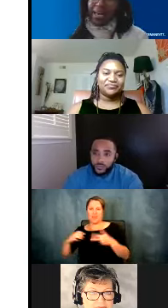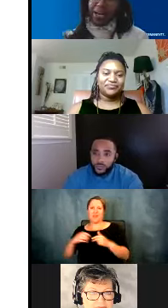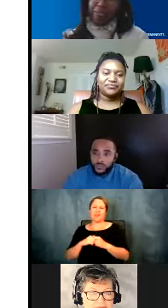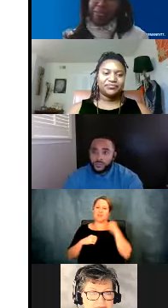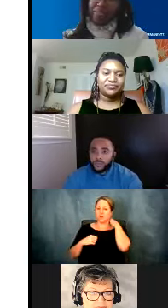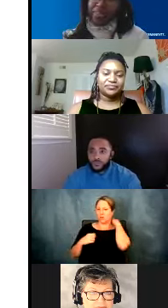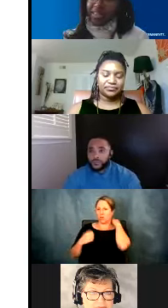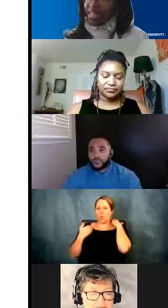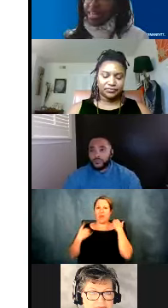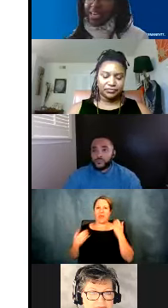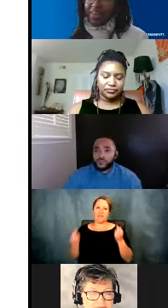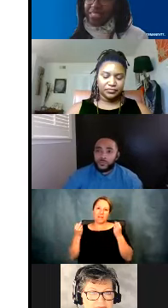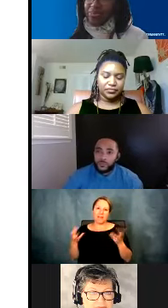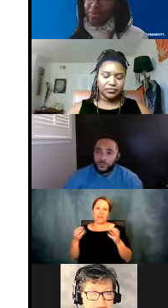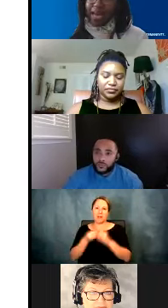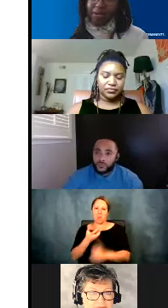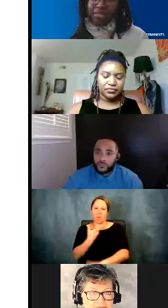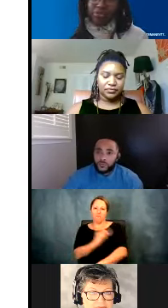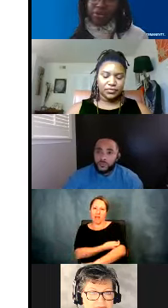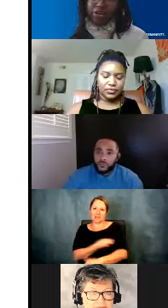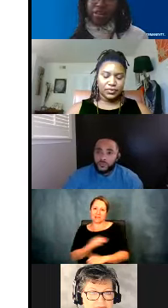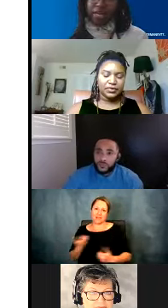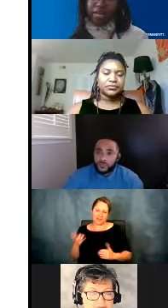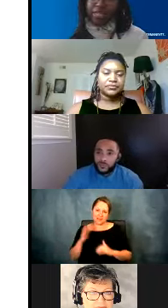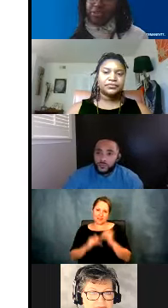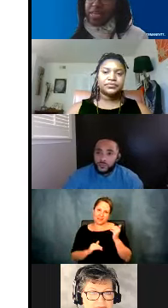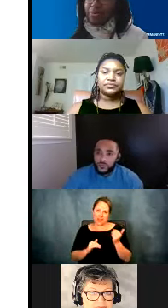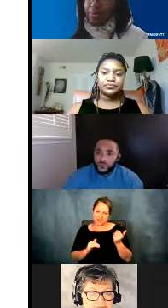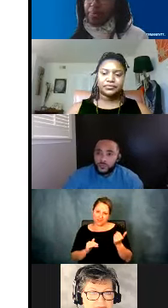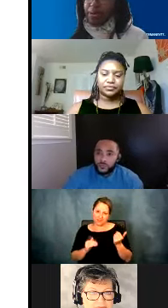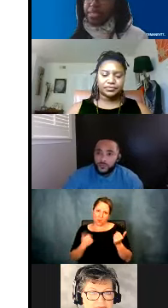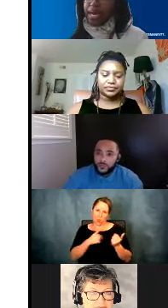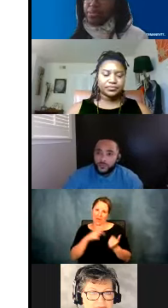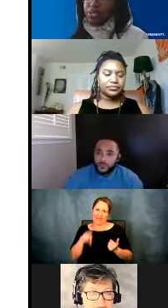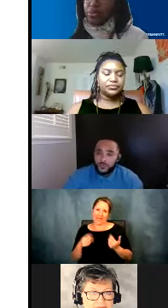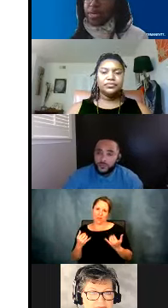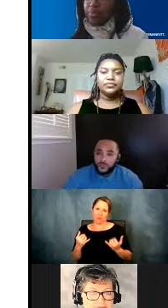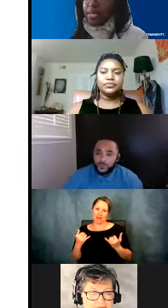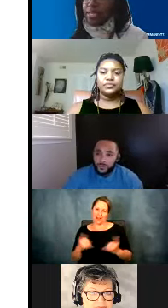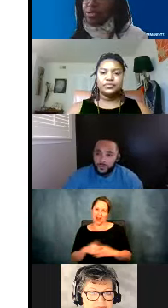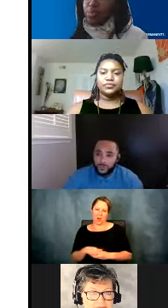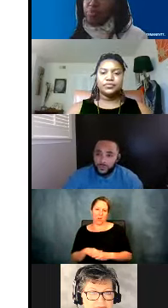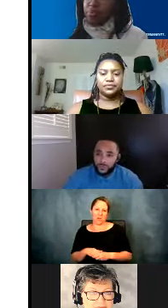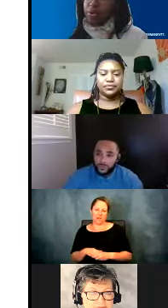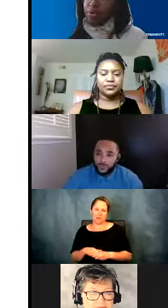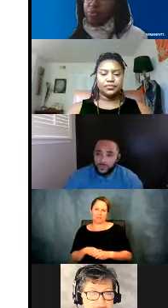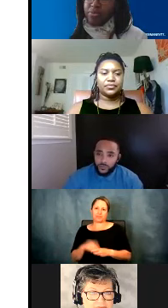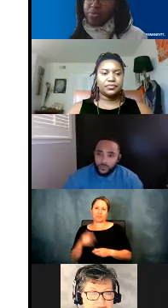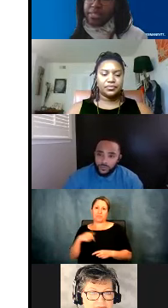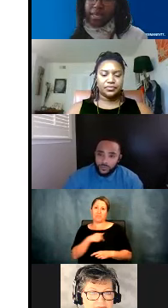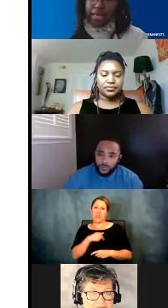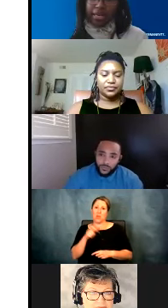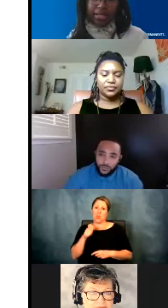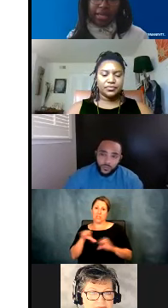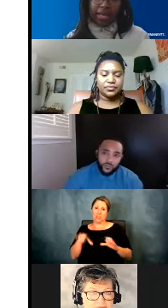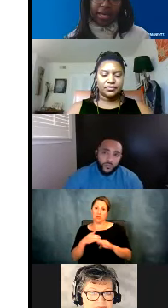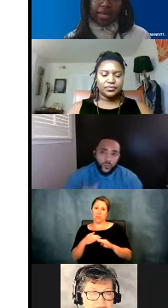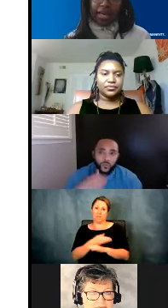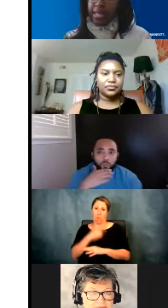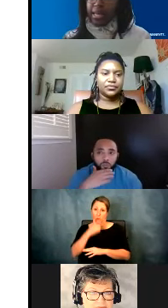demand. Getting a vaccine right now is extraordinarily easy. There's never been a better time to do it, and we need to do it before cold and flu season